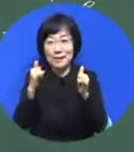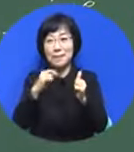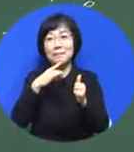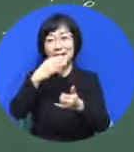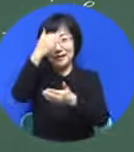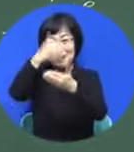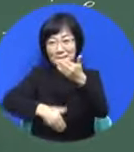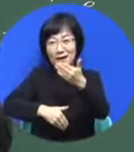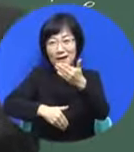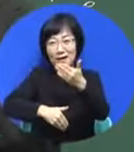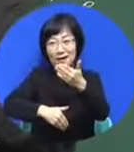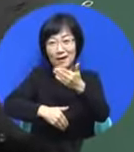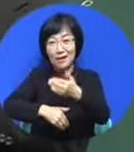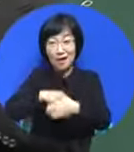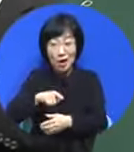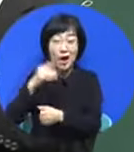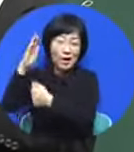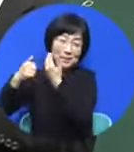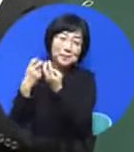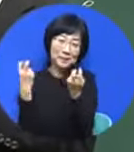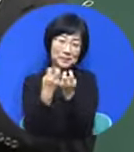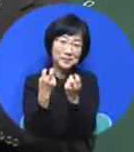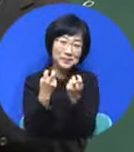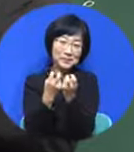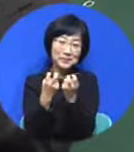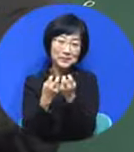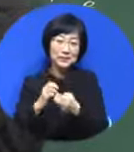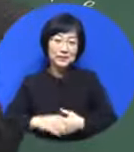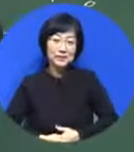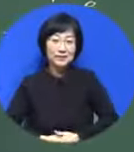is the method of God. Don't you agree?